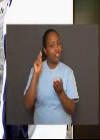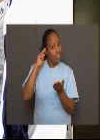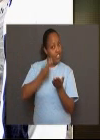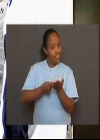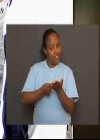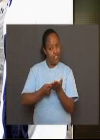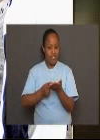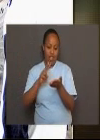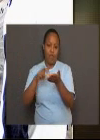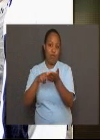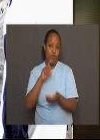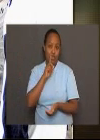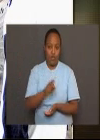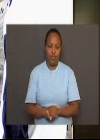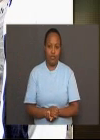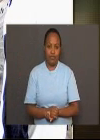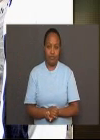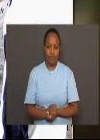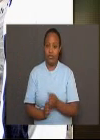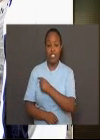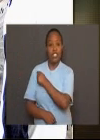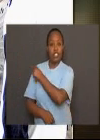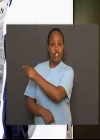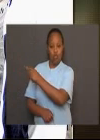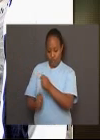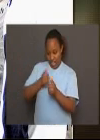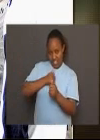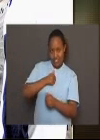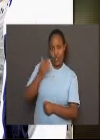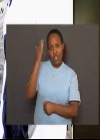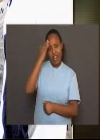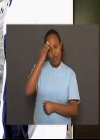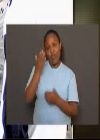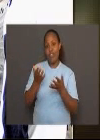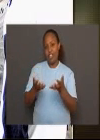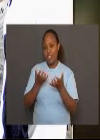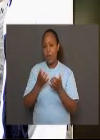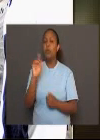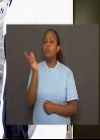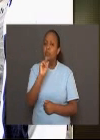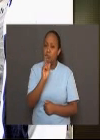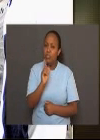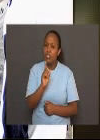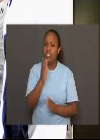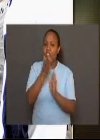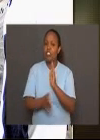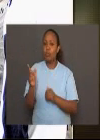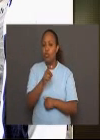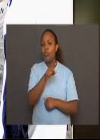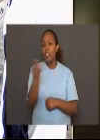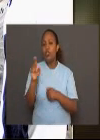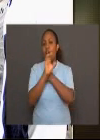newspaper. They are informing themselves about what is happening in their